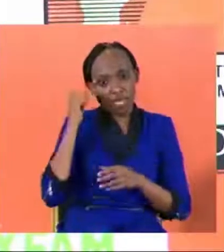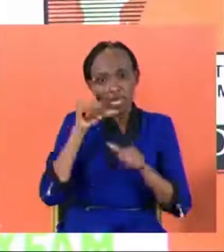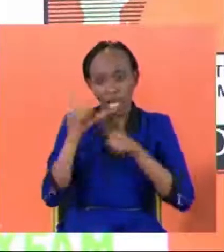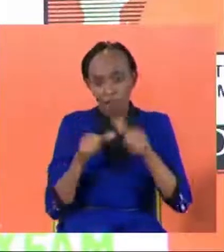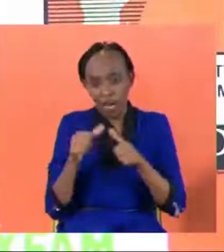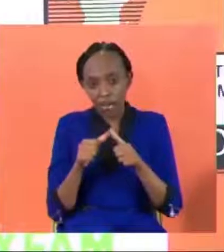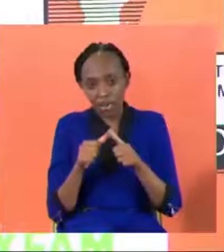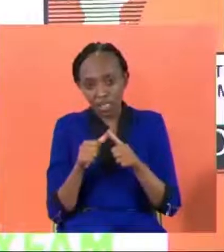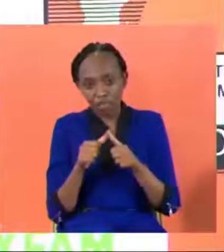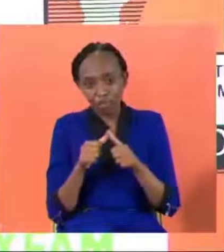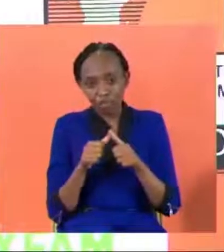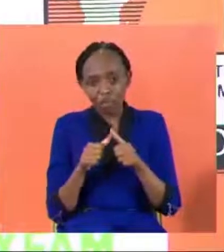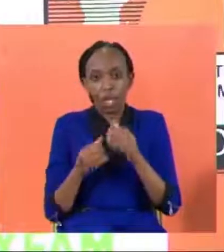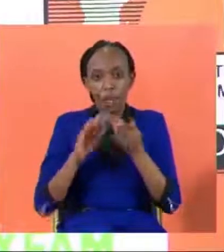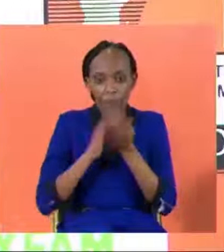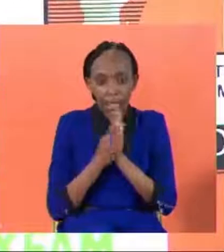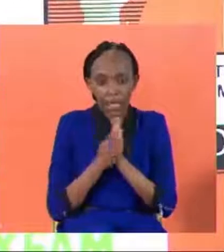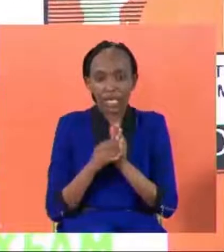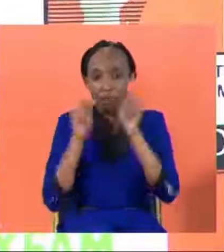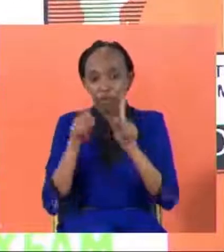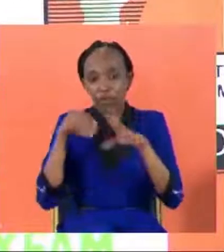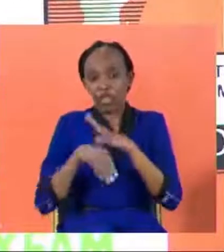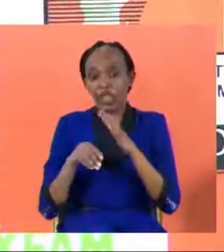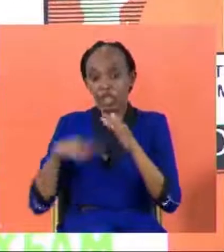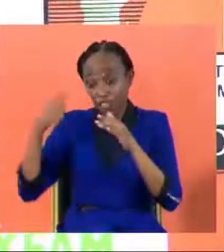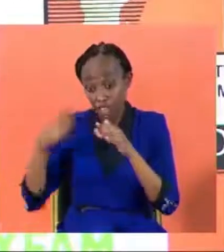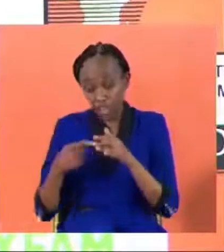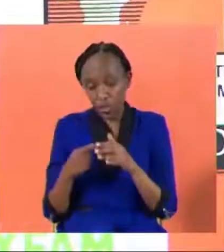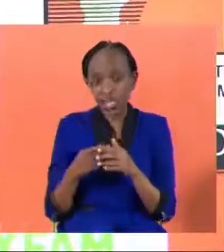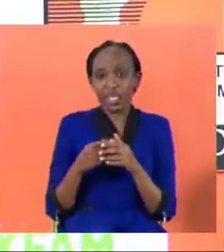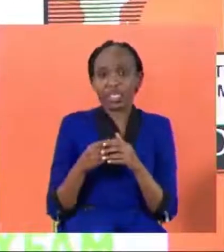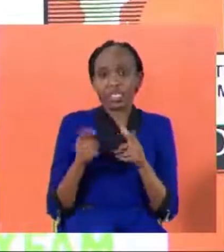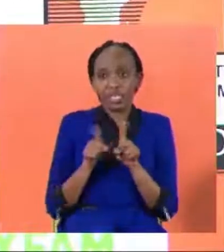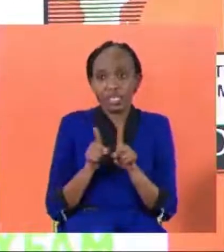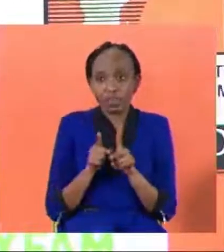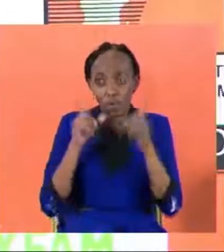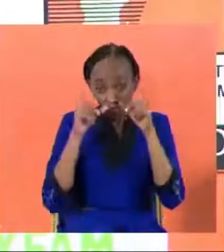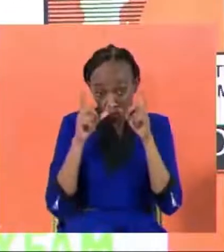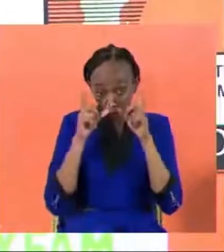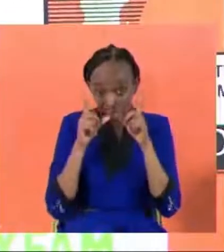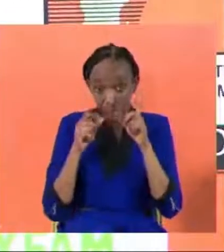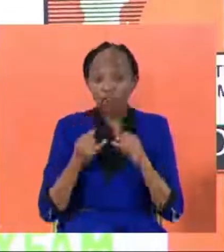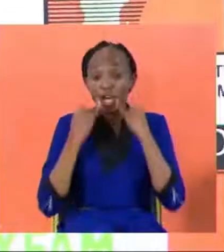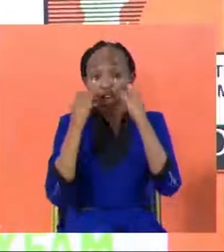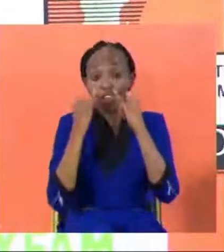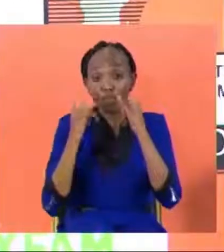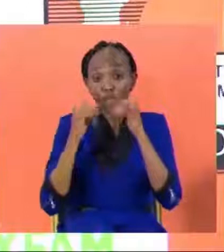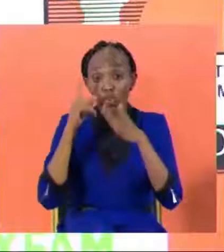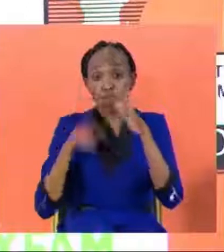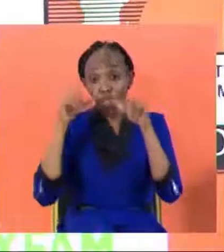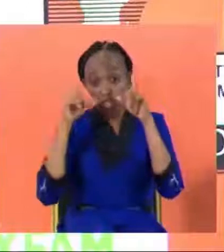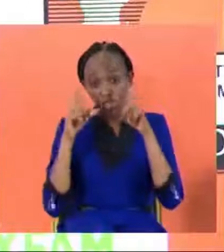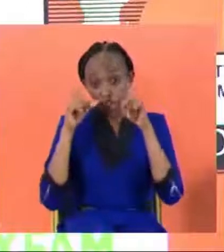factory shots, people in their factory shots, and all of those kind of things. Just going down to the very details of the kind of shots that you would